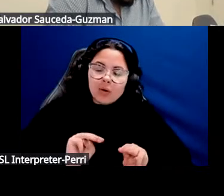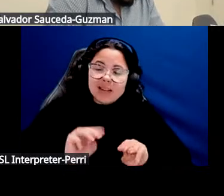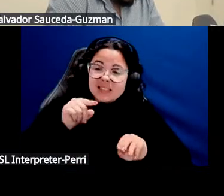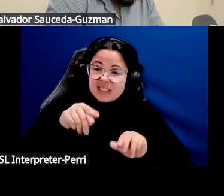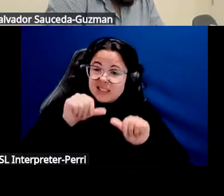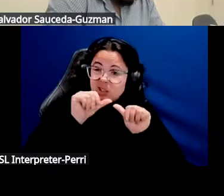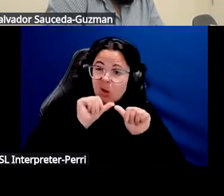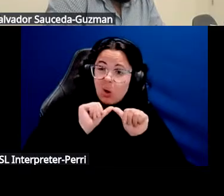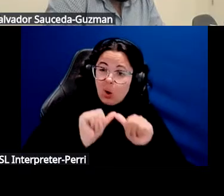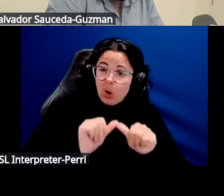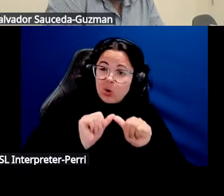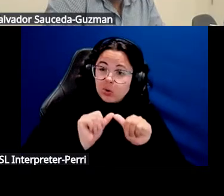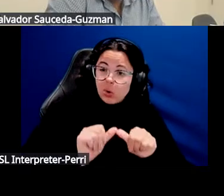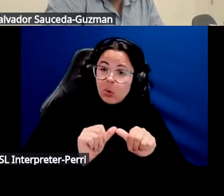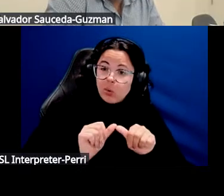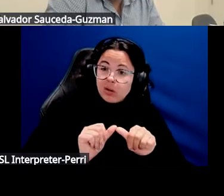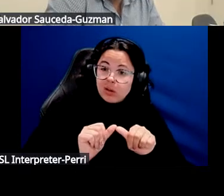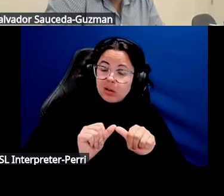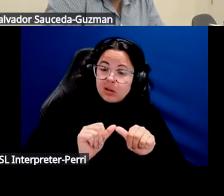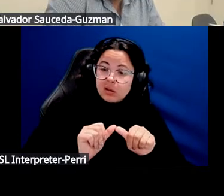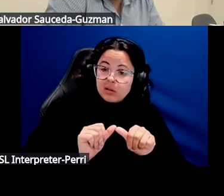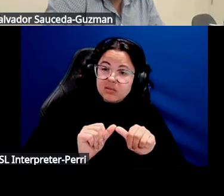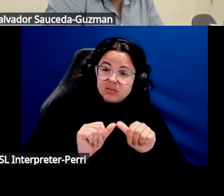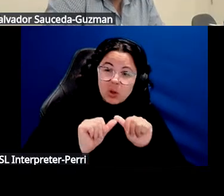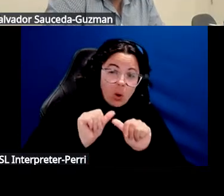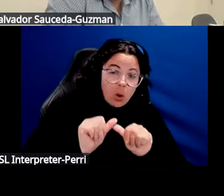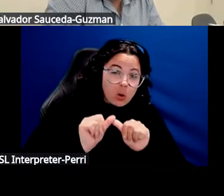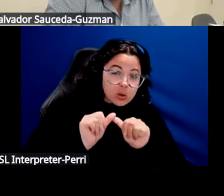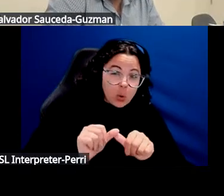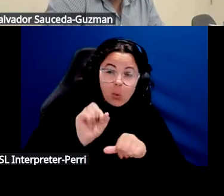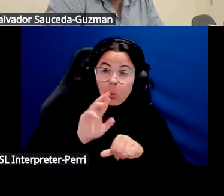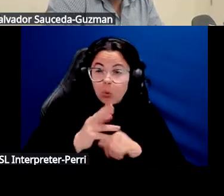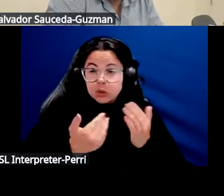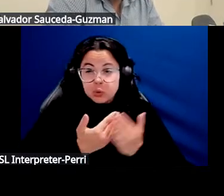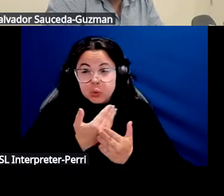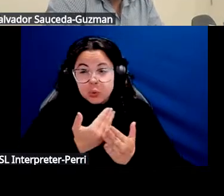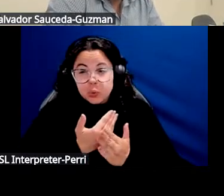ongoing or is this a new PUD?